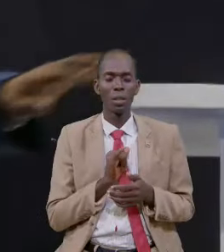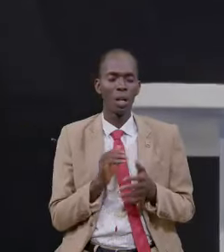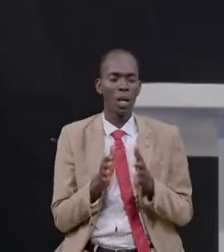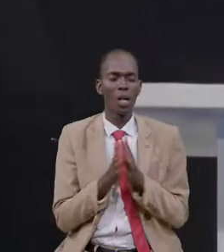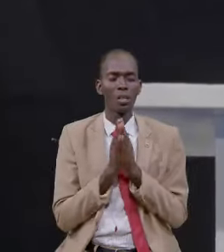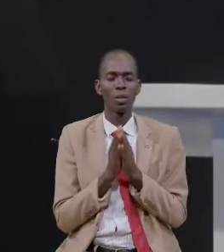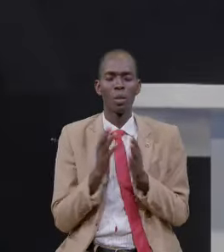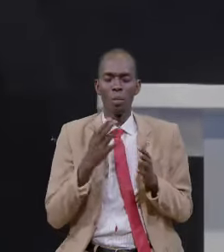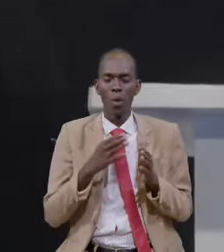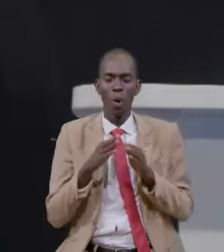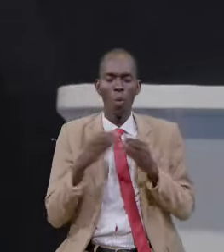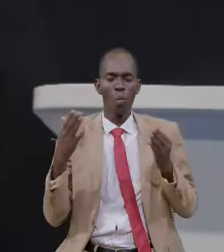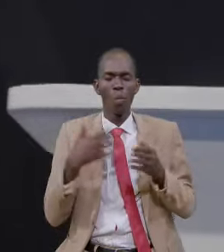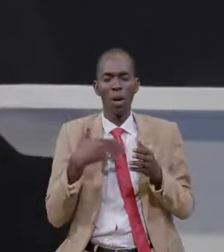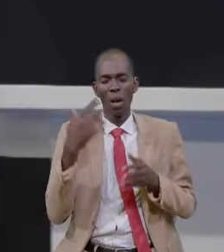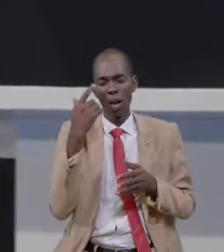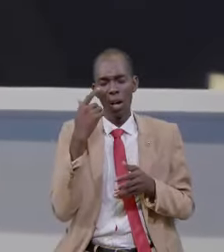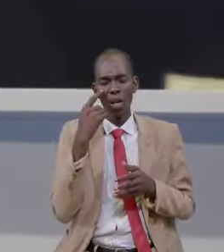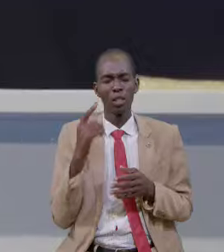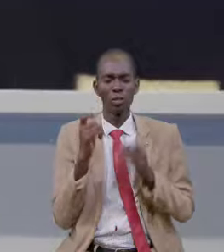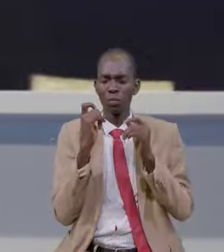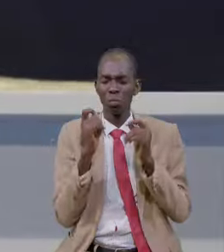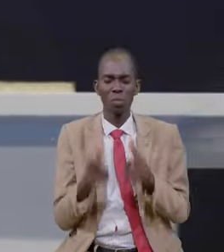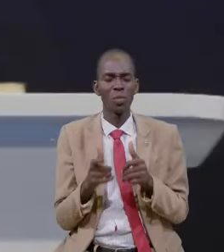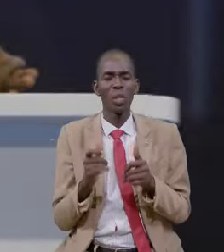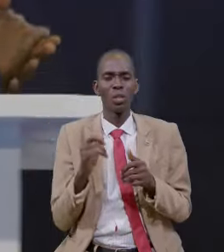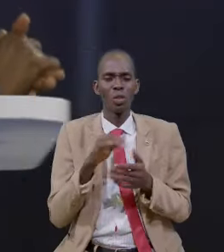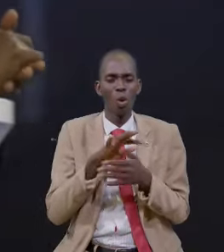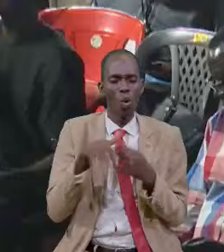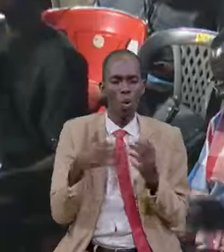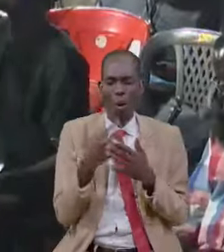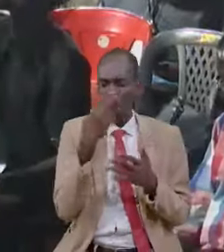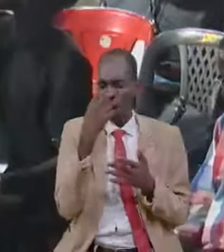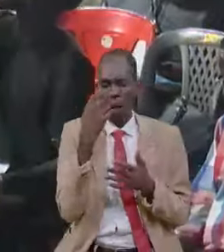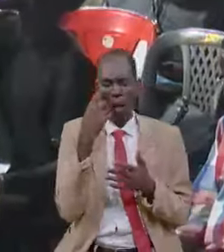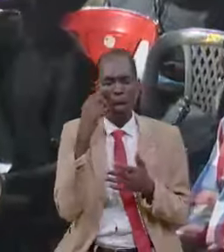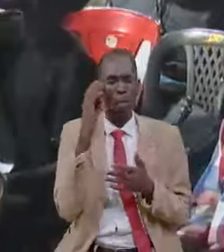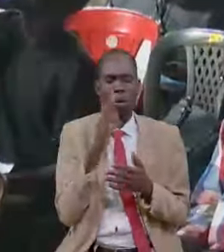eyes," immediately those blind eyes will open.